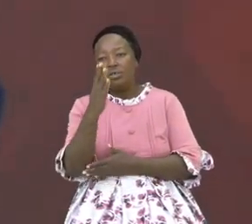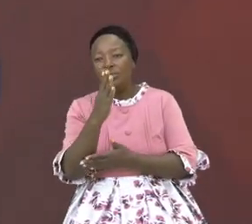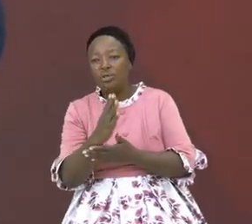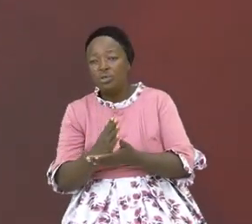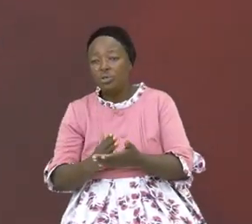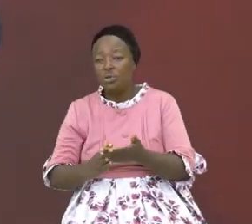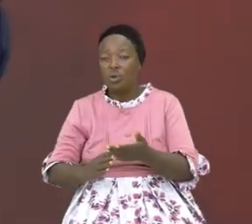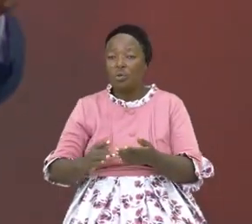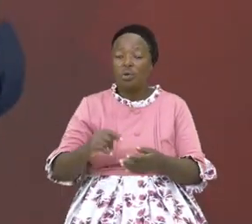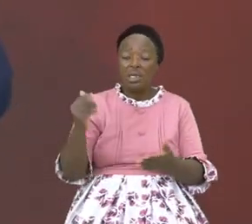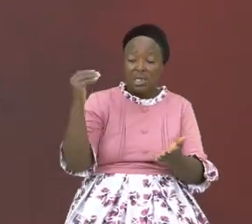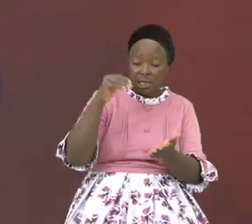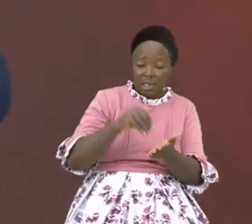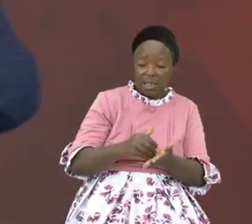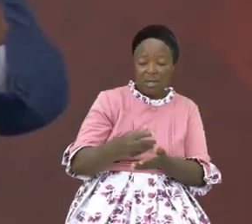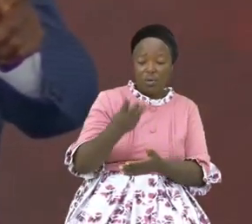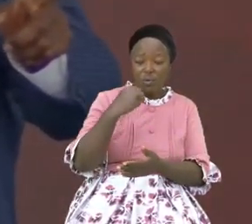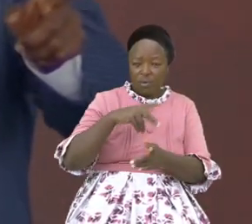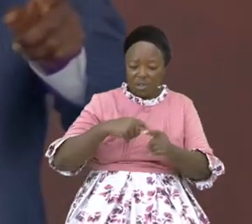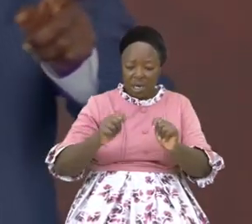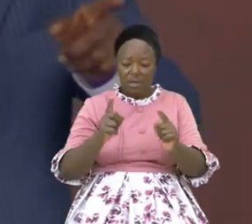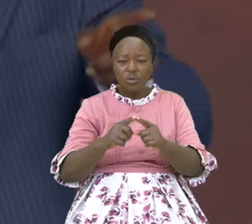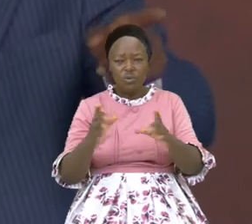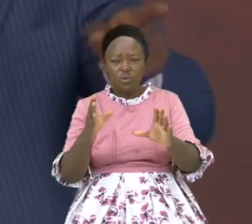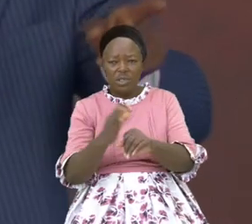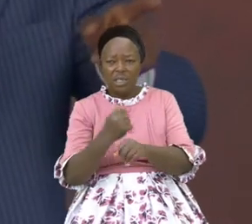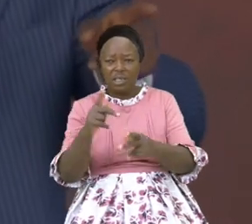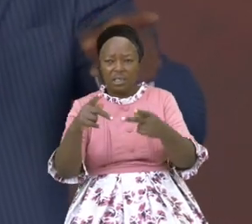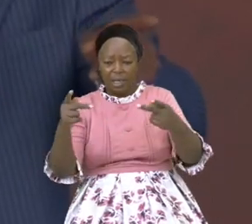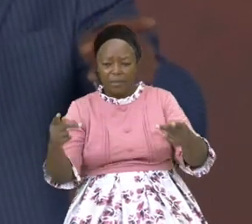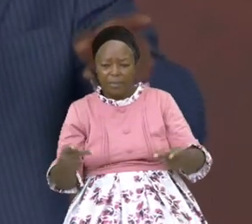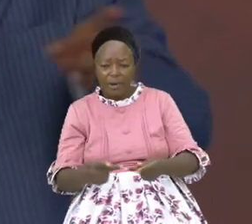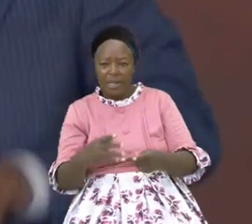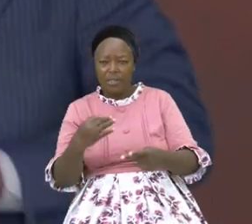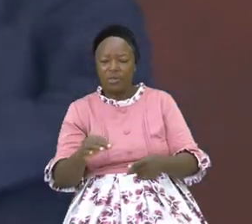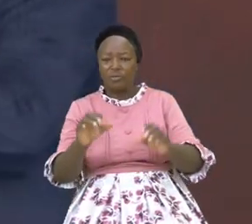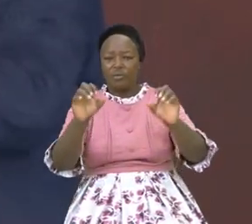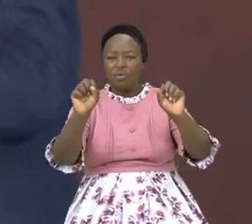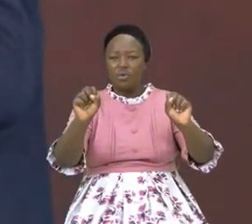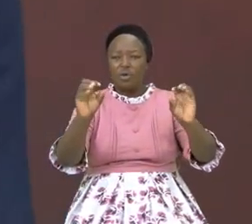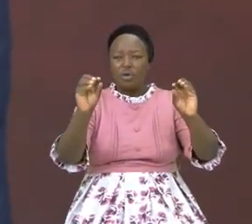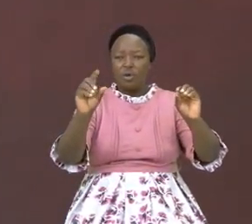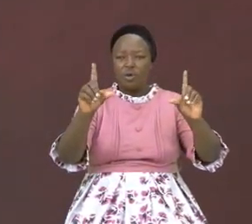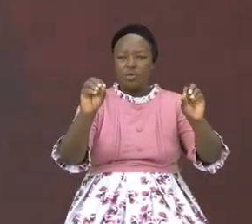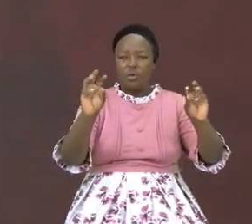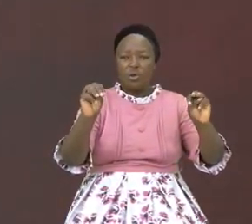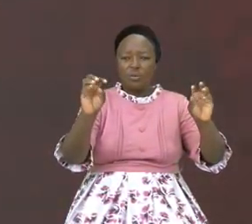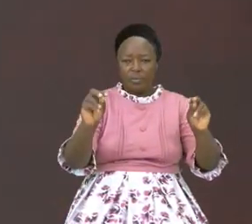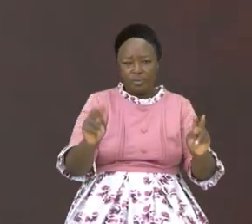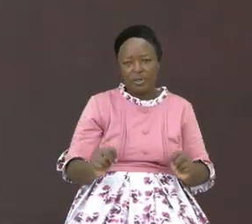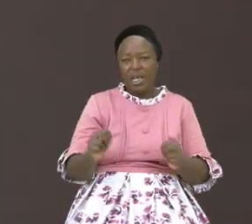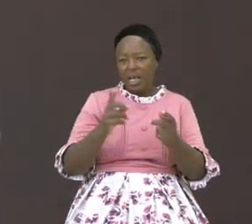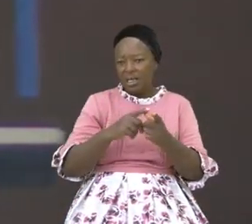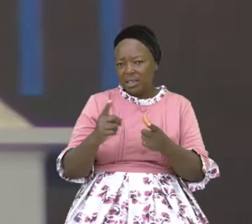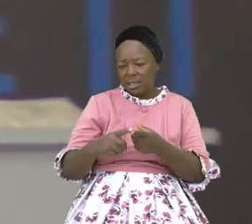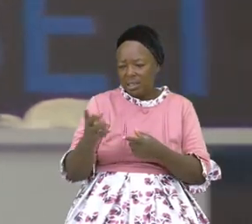was trying to take the place of Solomon. Adonijah got everything